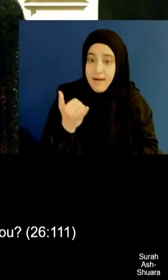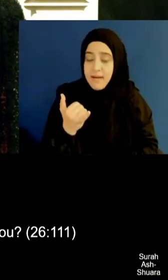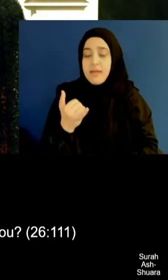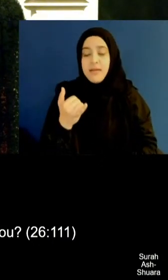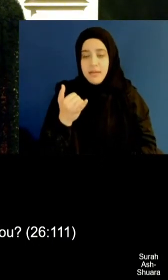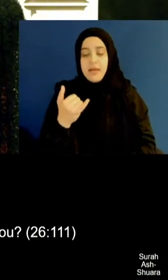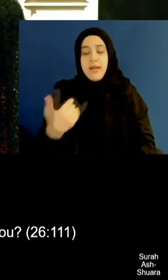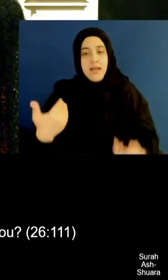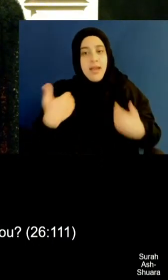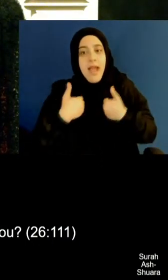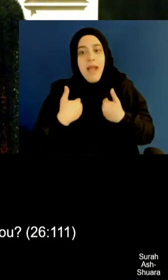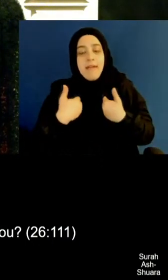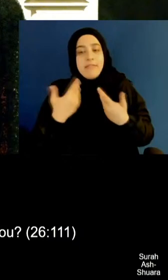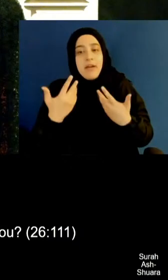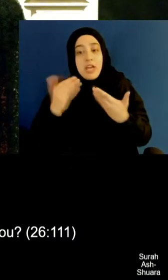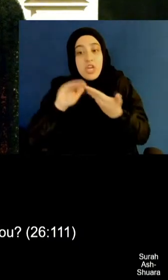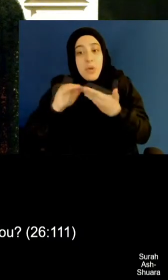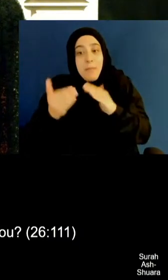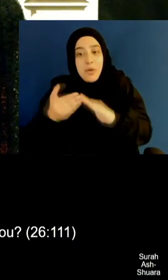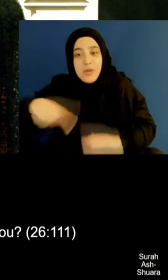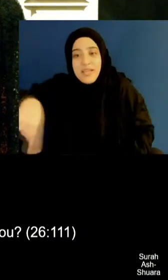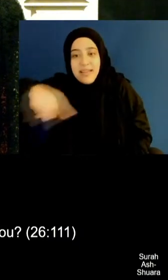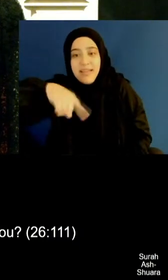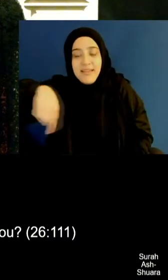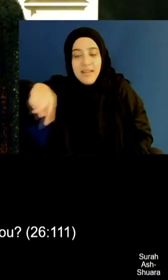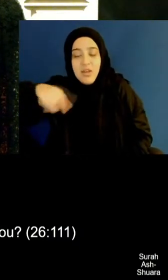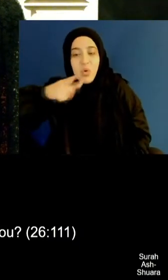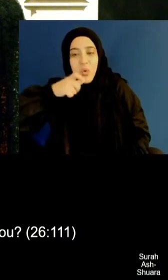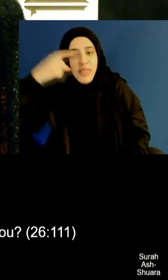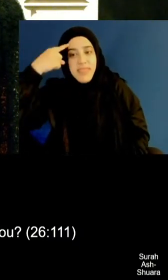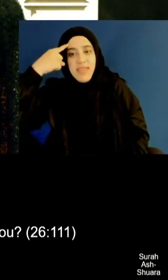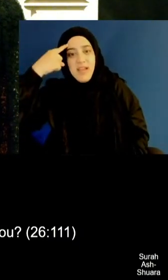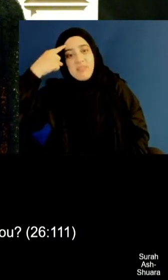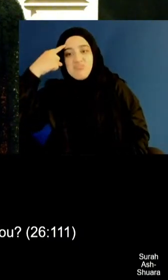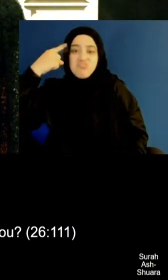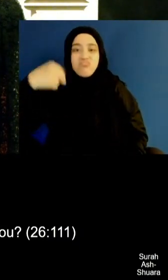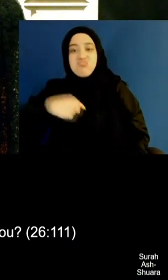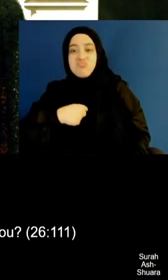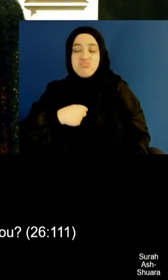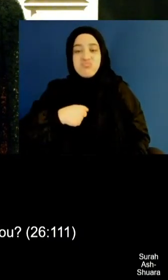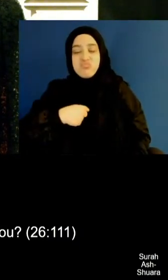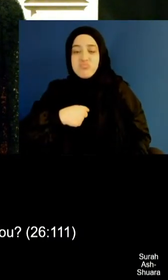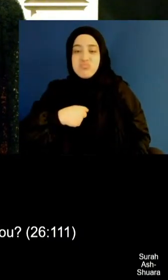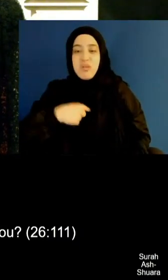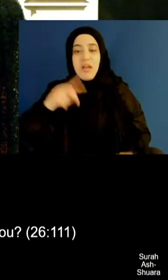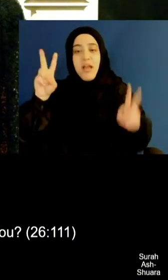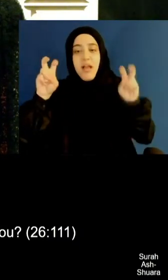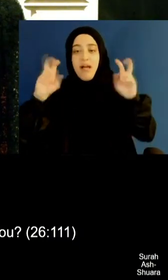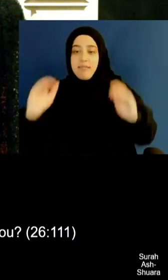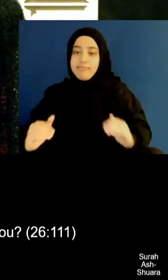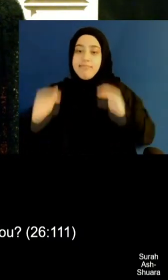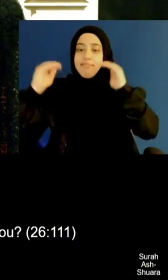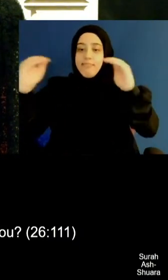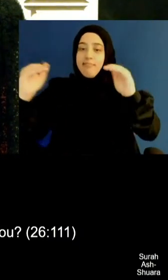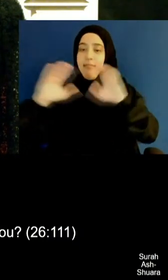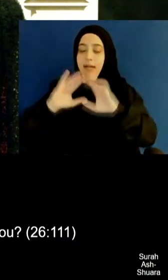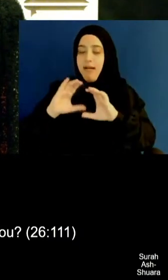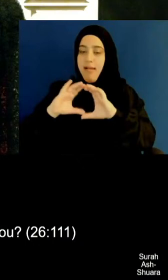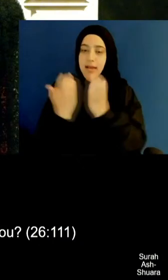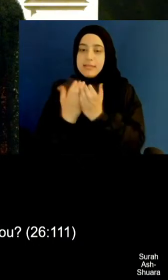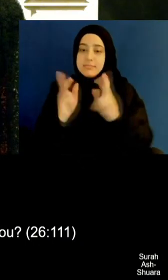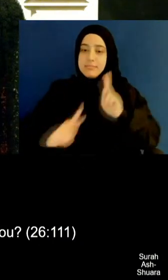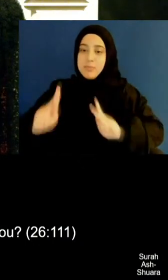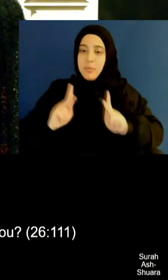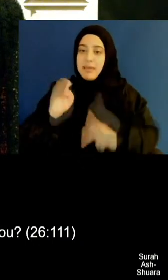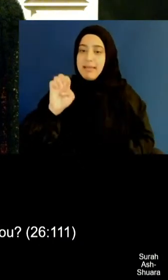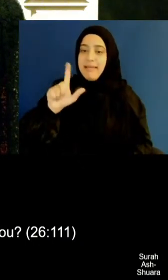part of that community that considered themselves to be from the elite class. Because of their